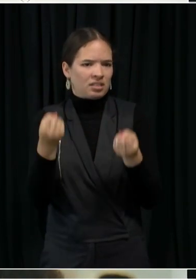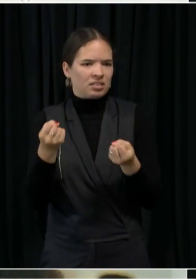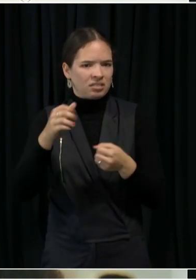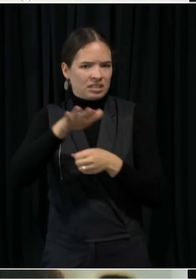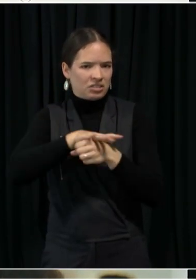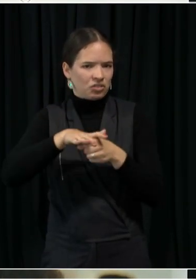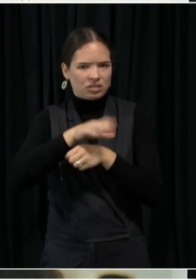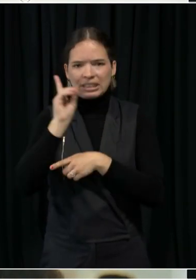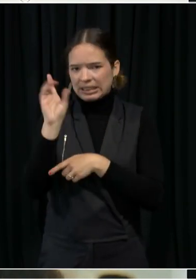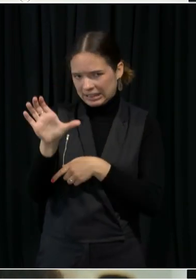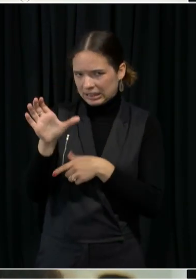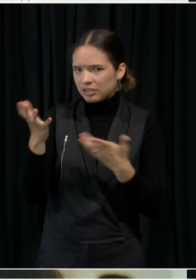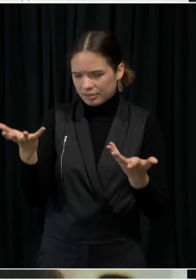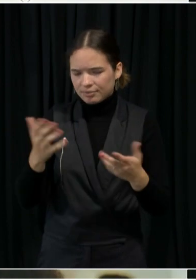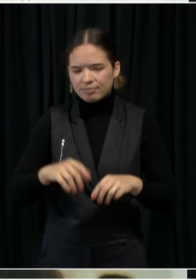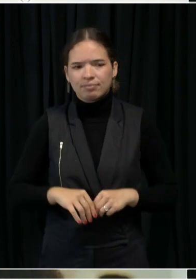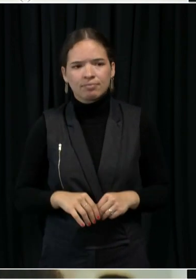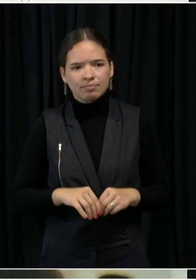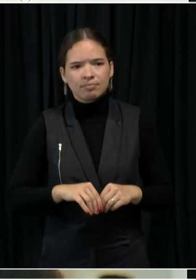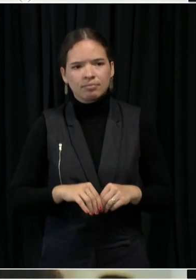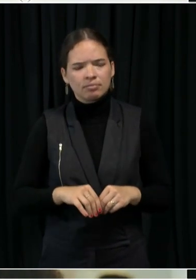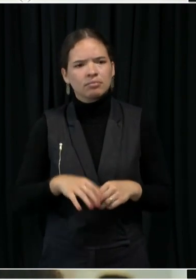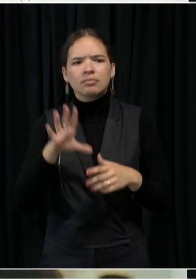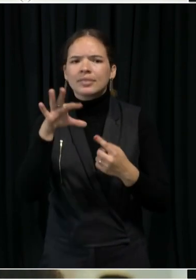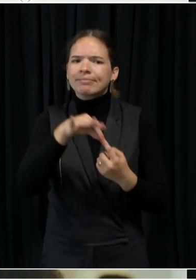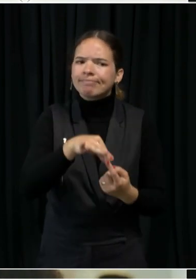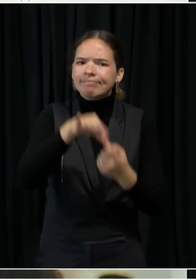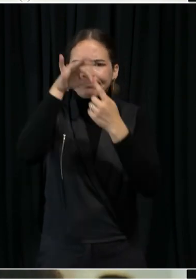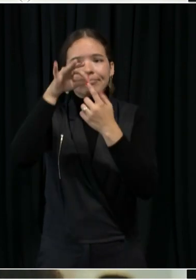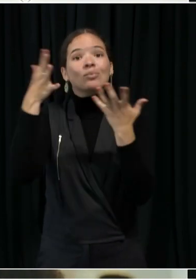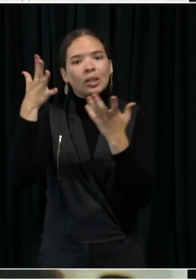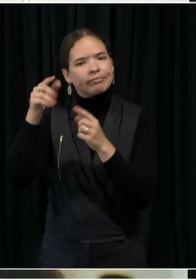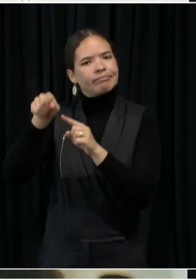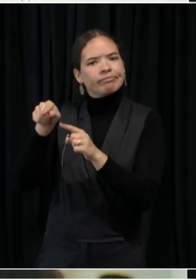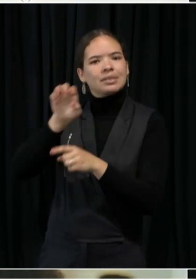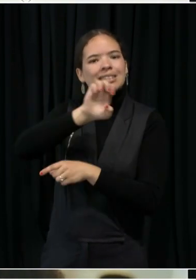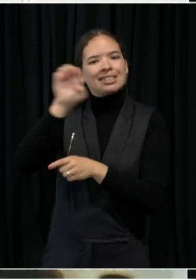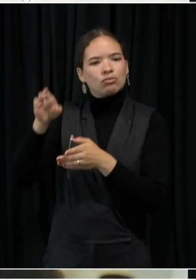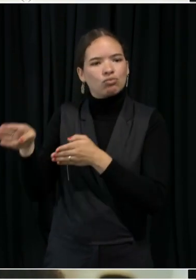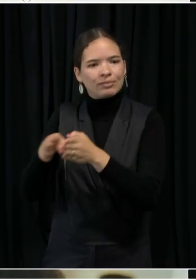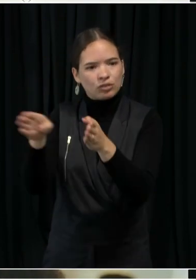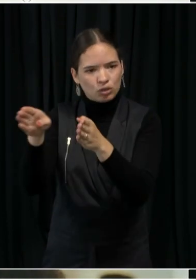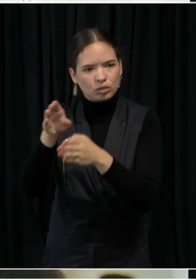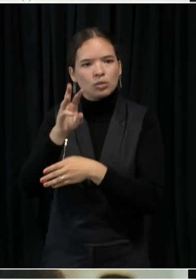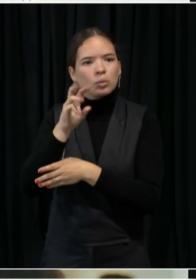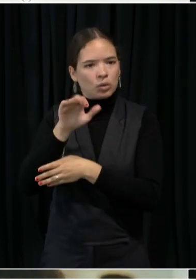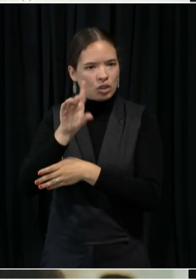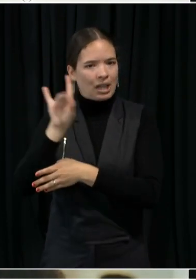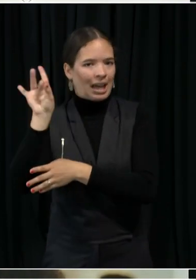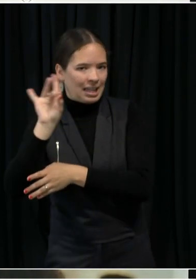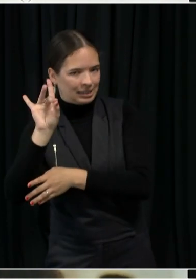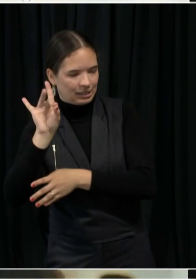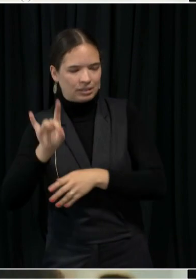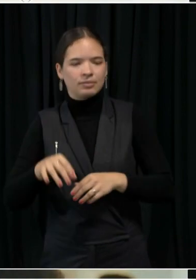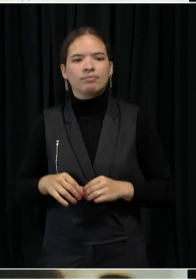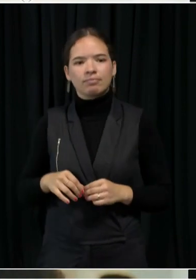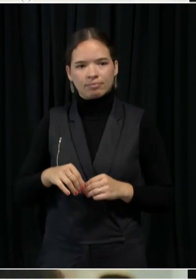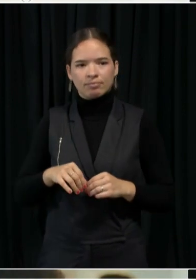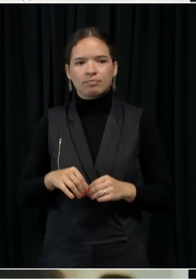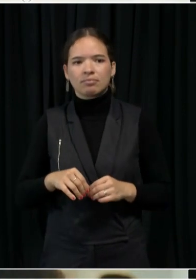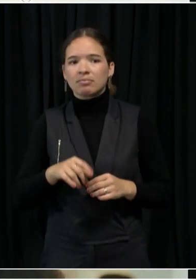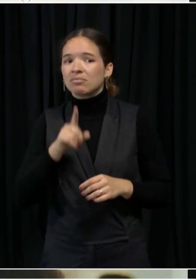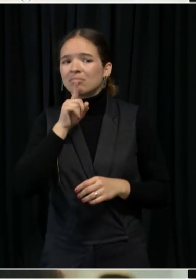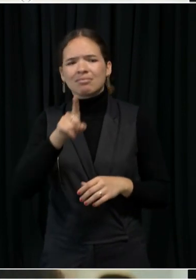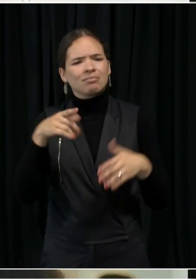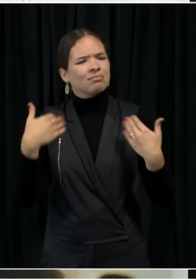Columbia, and especially on the East End in Ward 8 of the District of Columbia. The reality is, at least in my